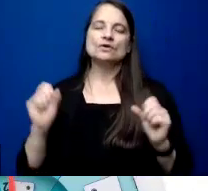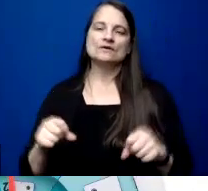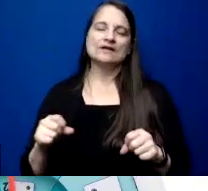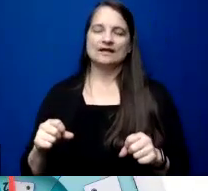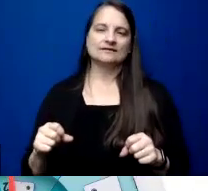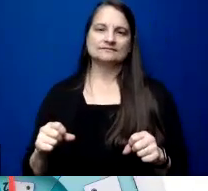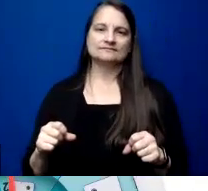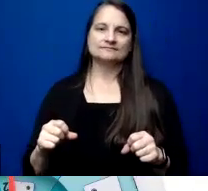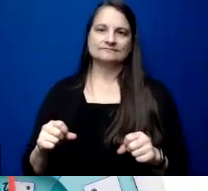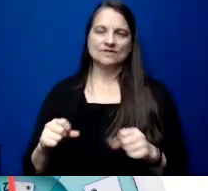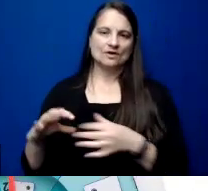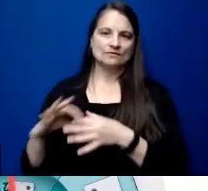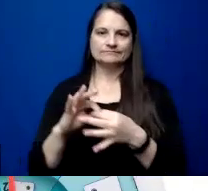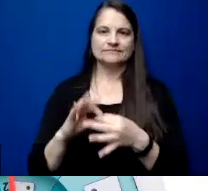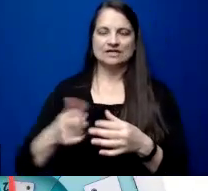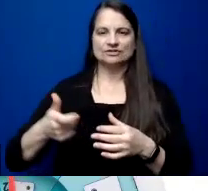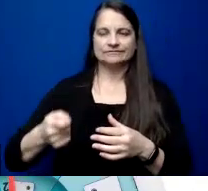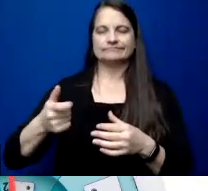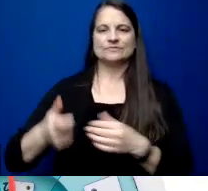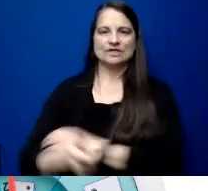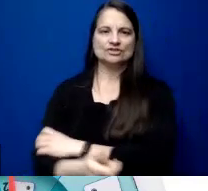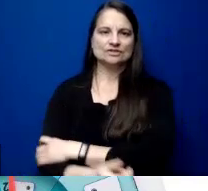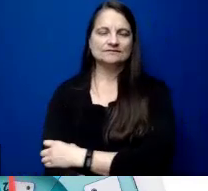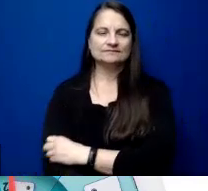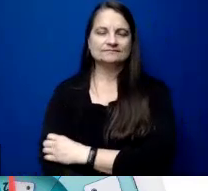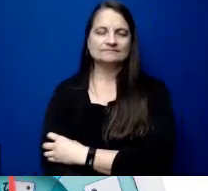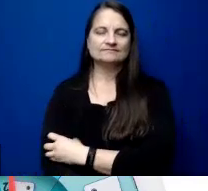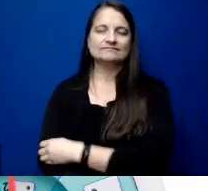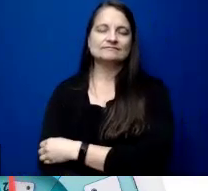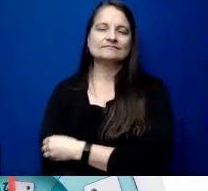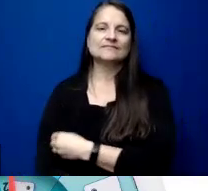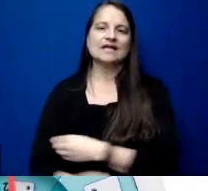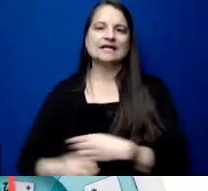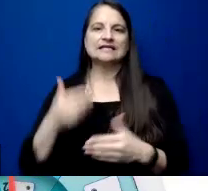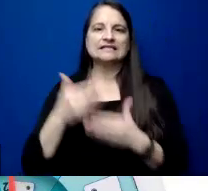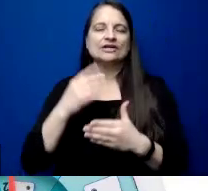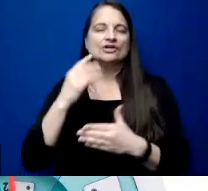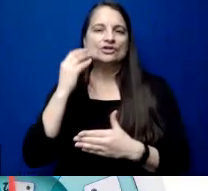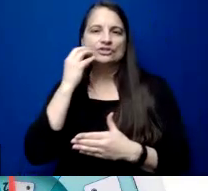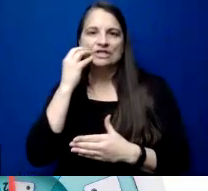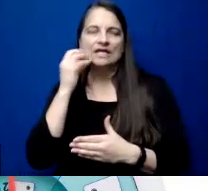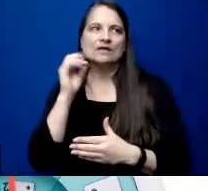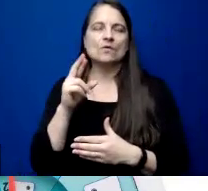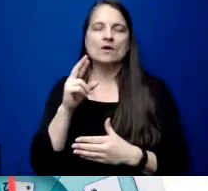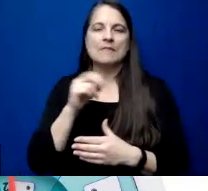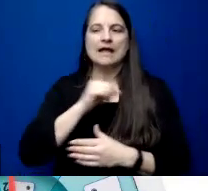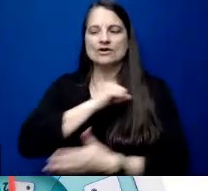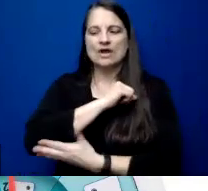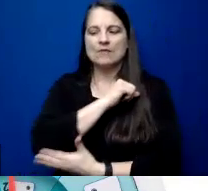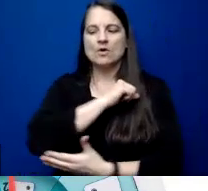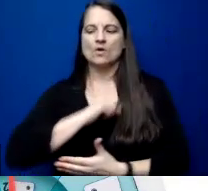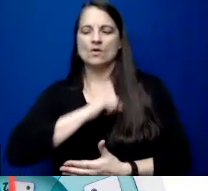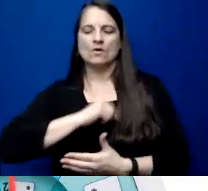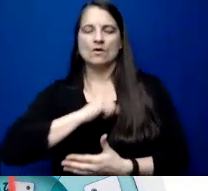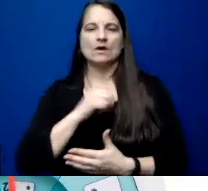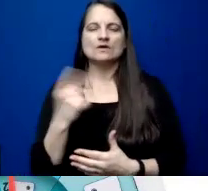most accessible for your needs to it. So if you need to put a switch maybe by your cheek or by an elbow, or you need something that you can pinch